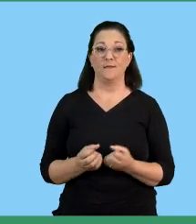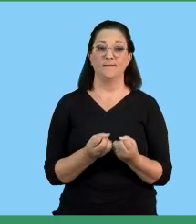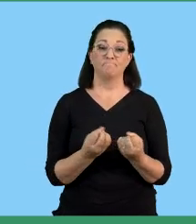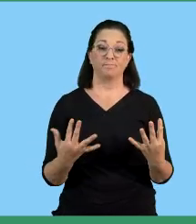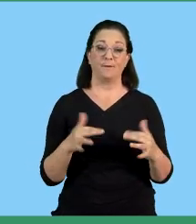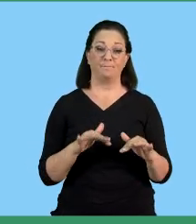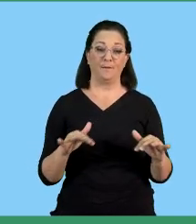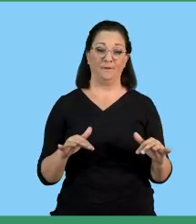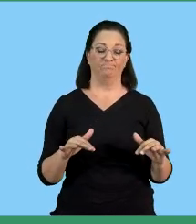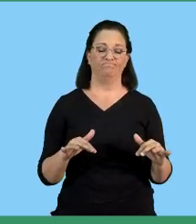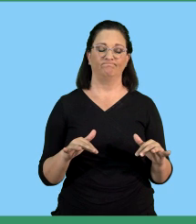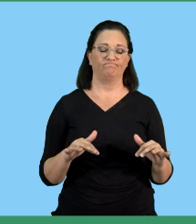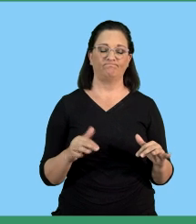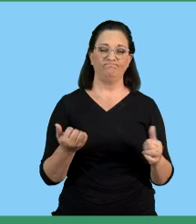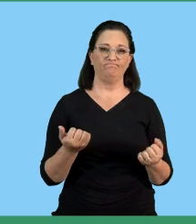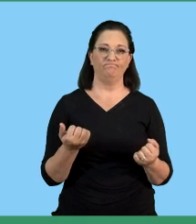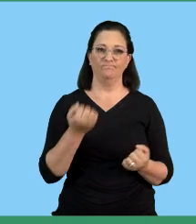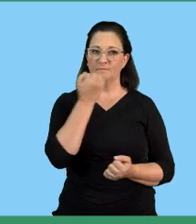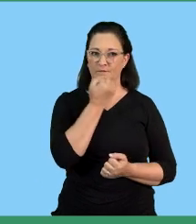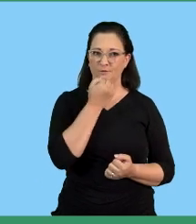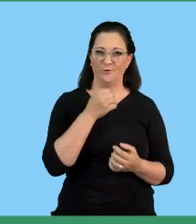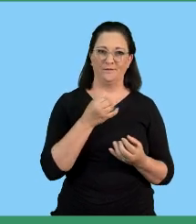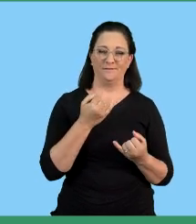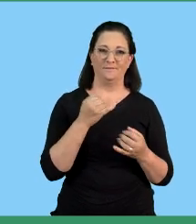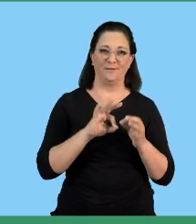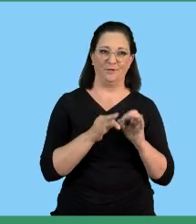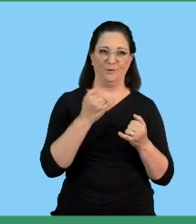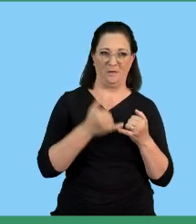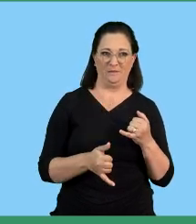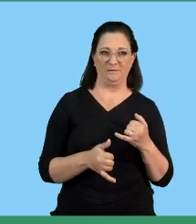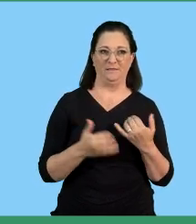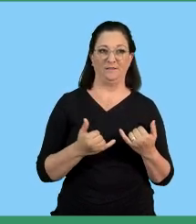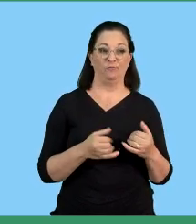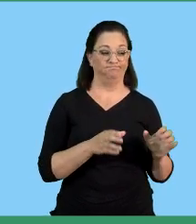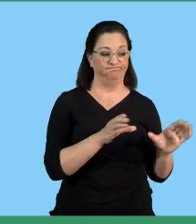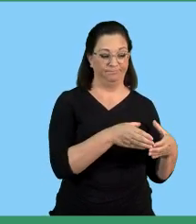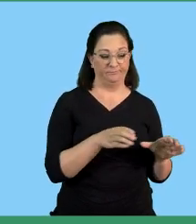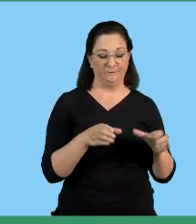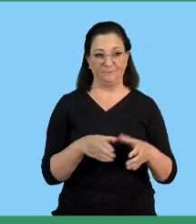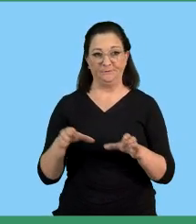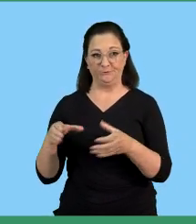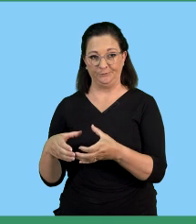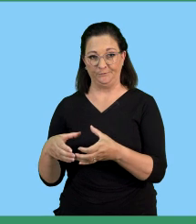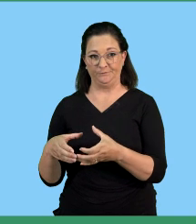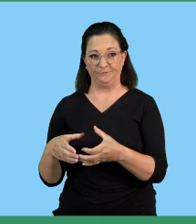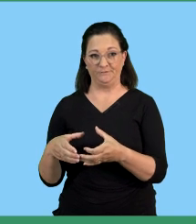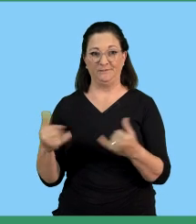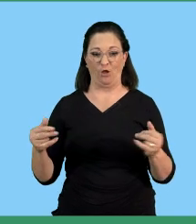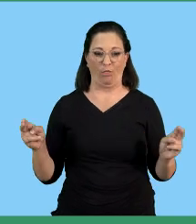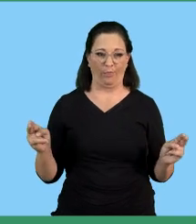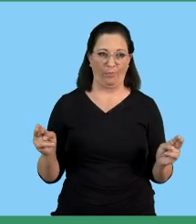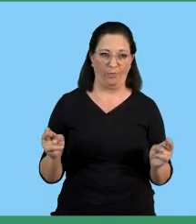the number of product lines or closing certain departments, which may result in some workers